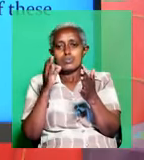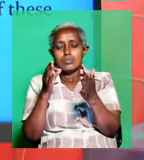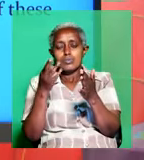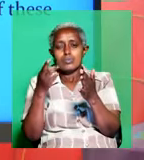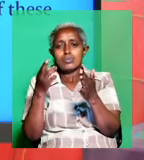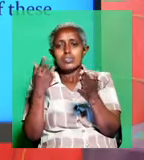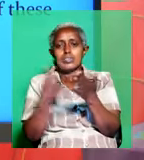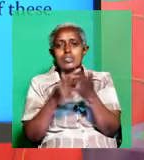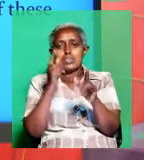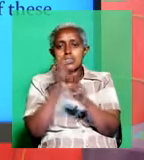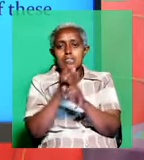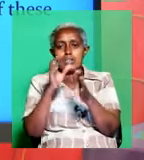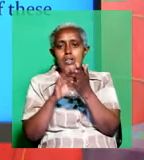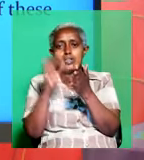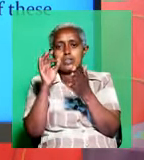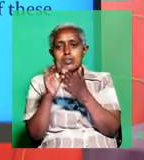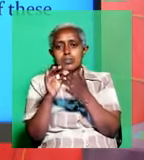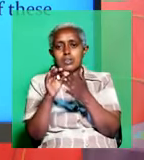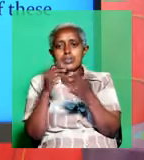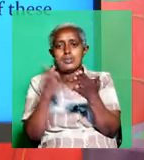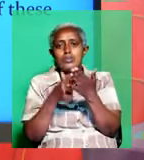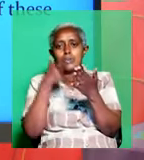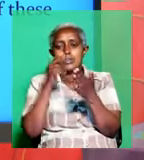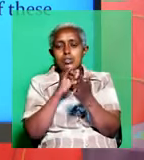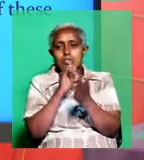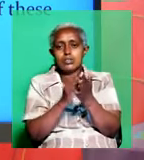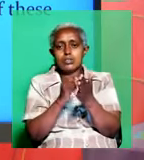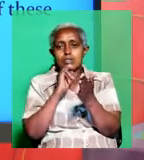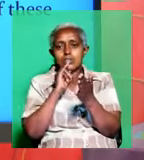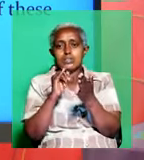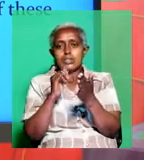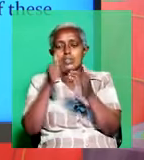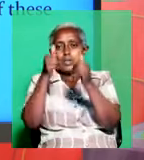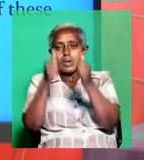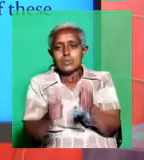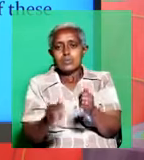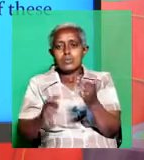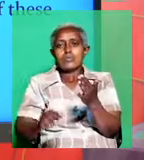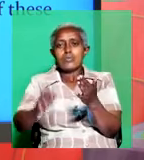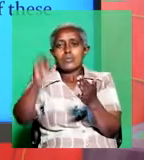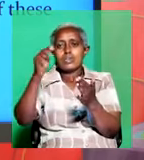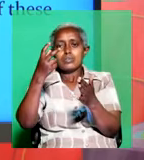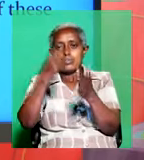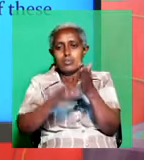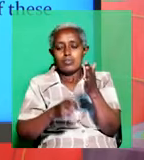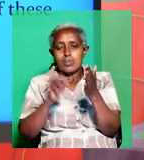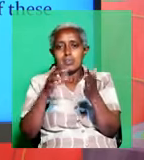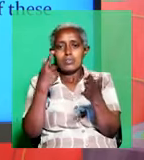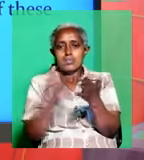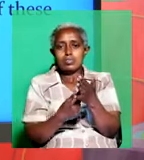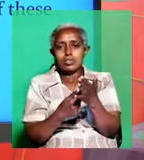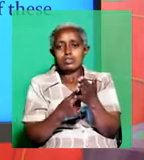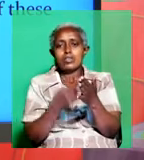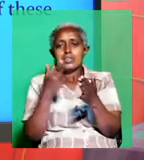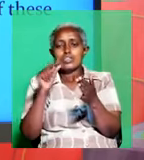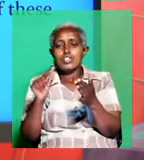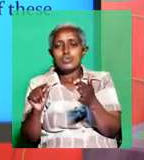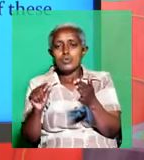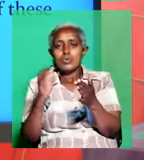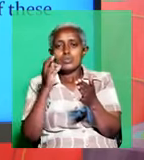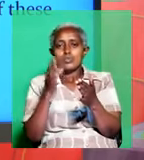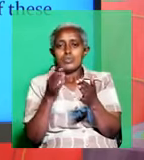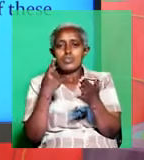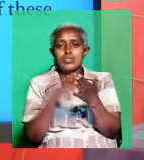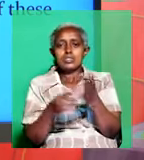at the critical number, we call this the absolute maximum value on that interval, and the smallest